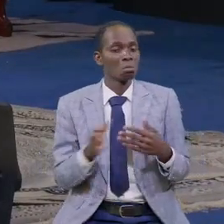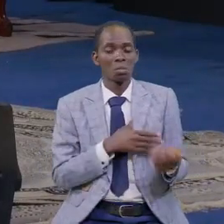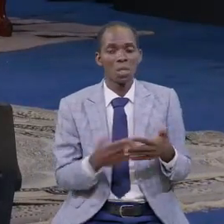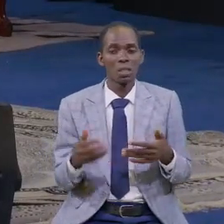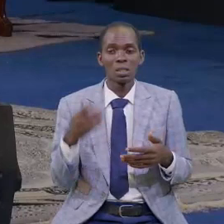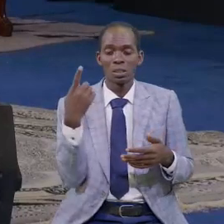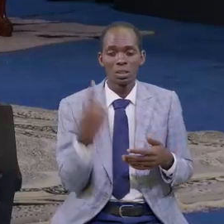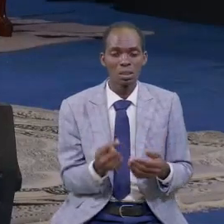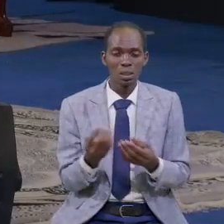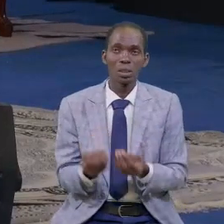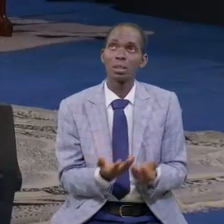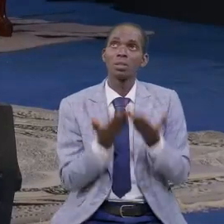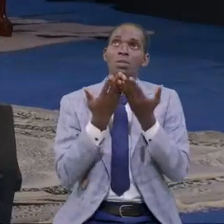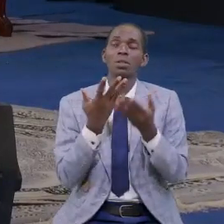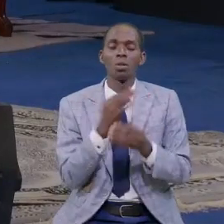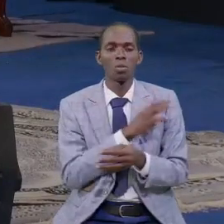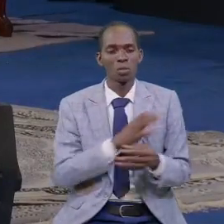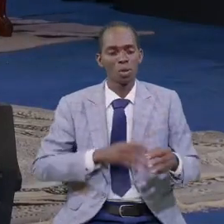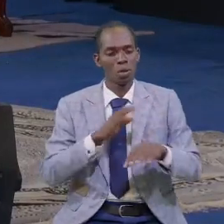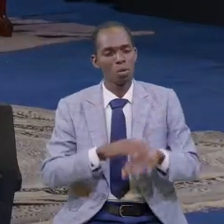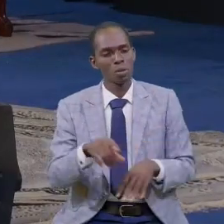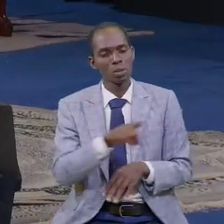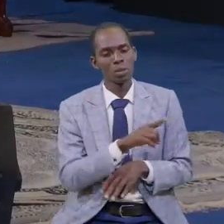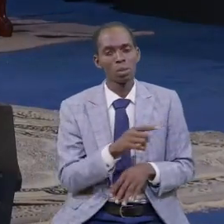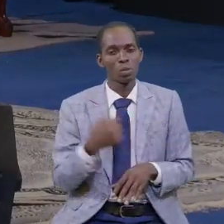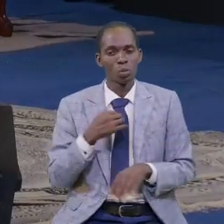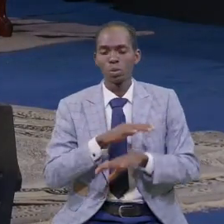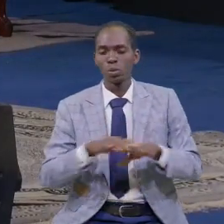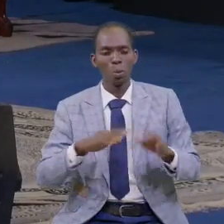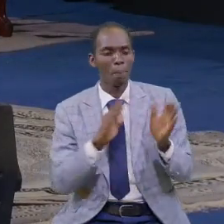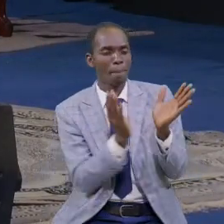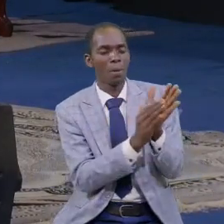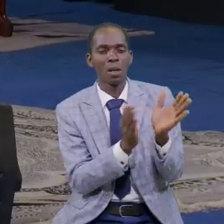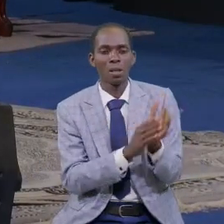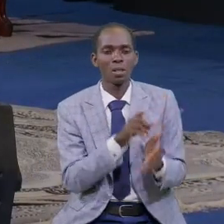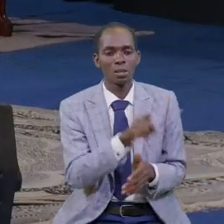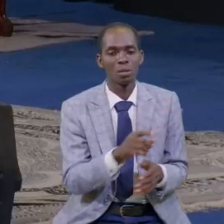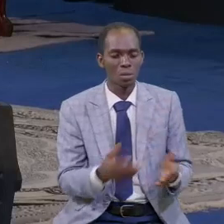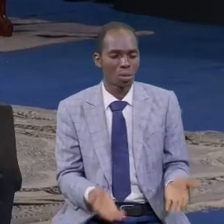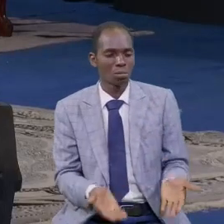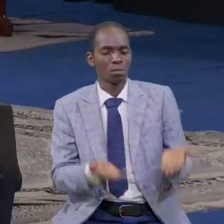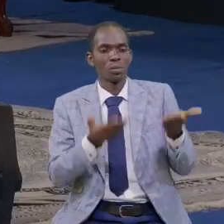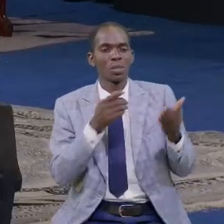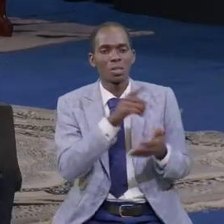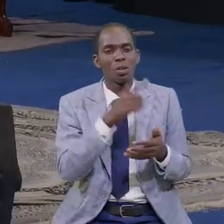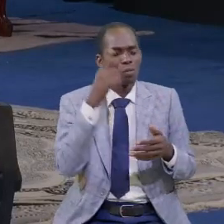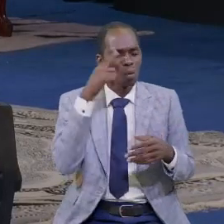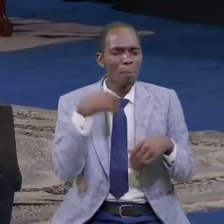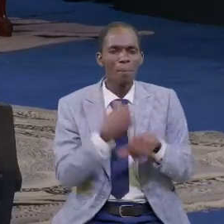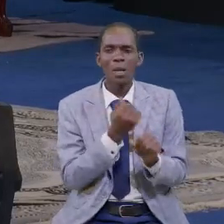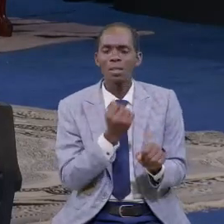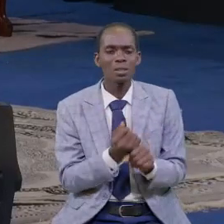don't exalt them for making rubbish of